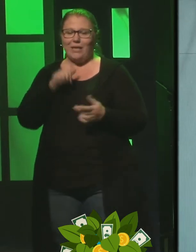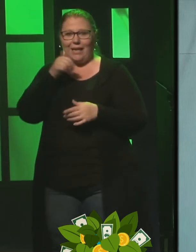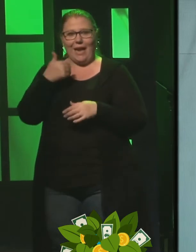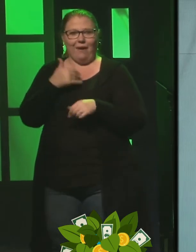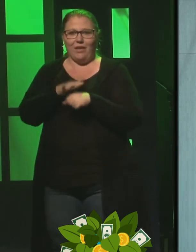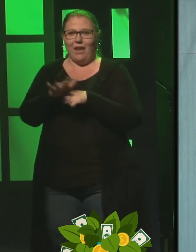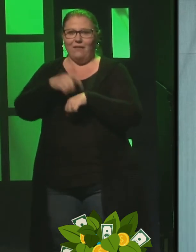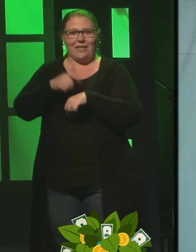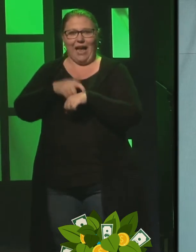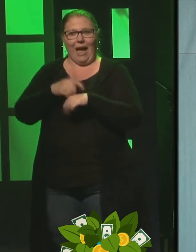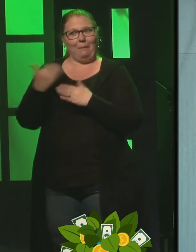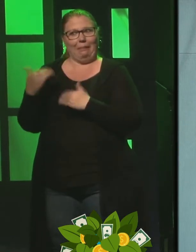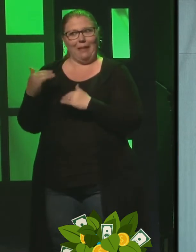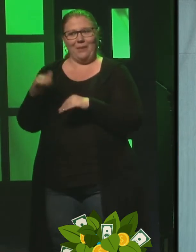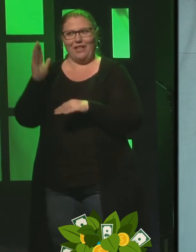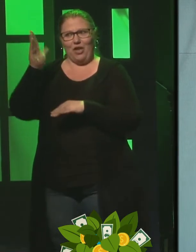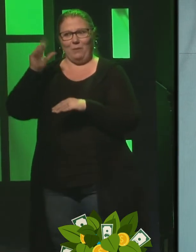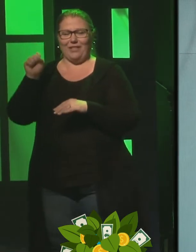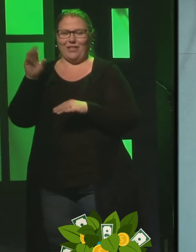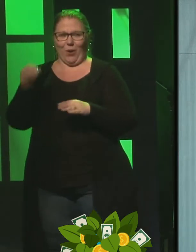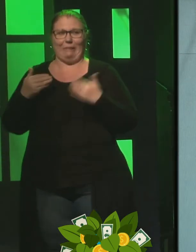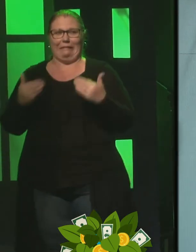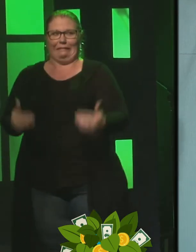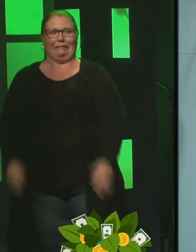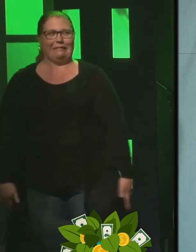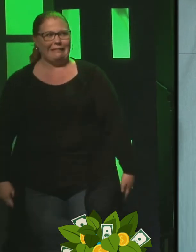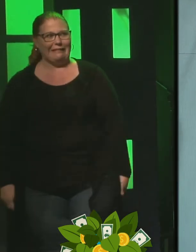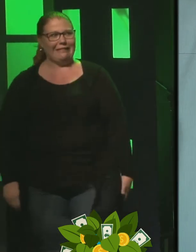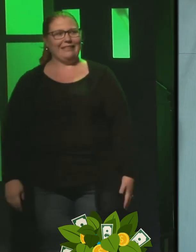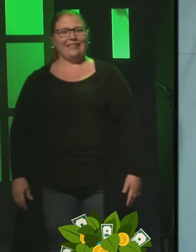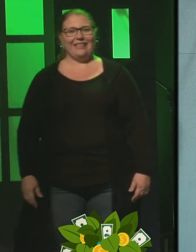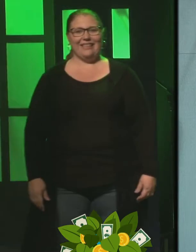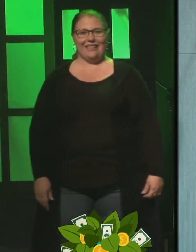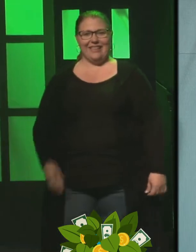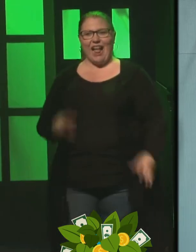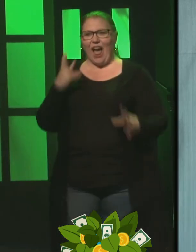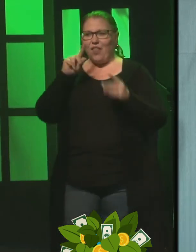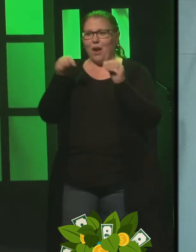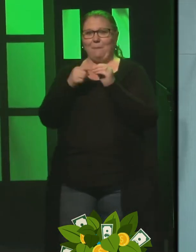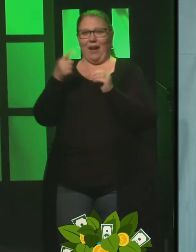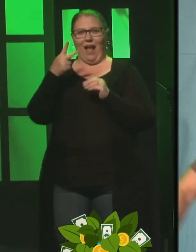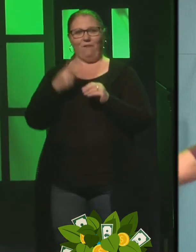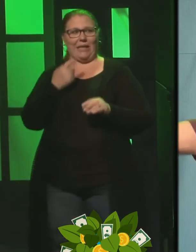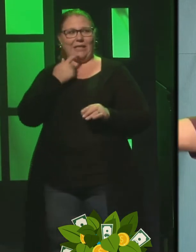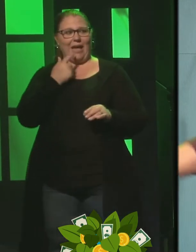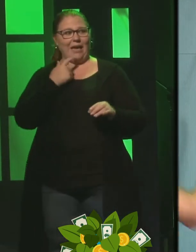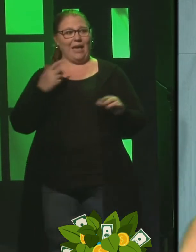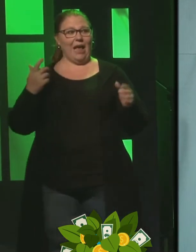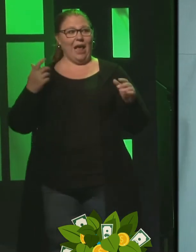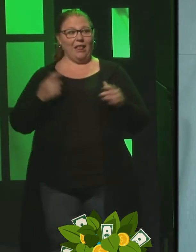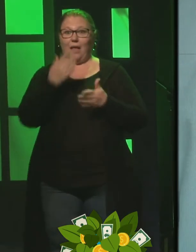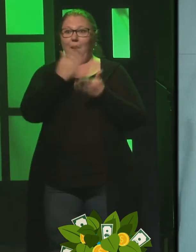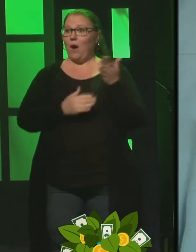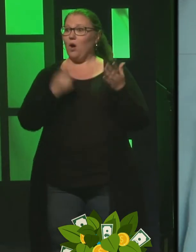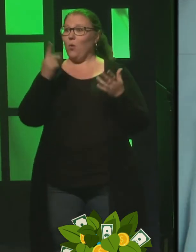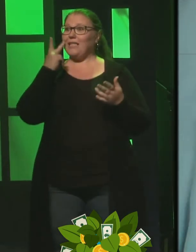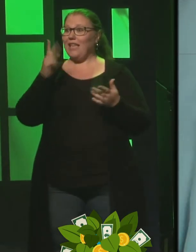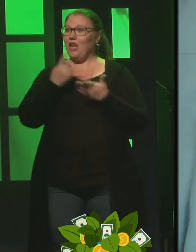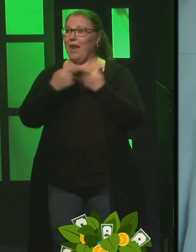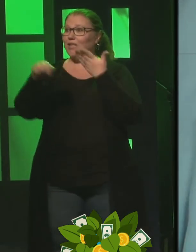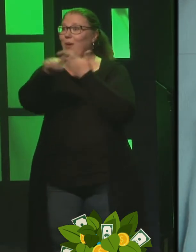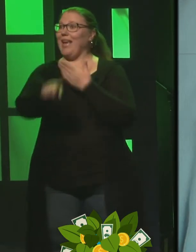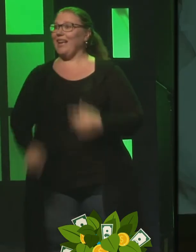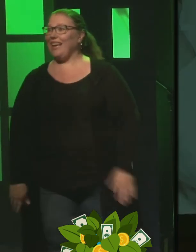time this week to cut this thing down, all right? So here it is. I thought about just halfway through going, that's part one. See you next